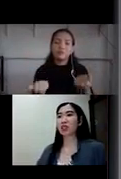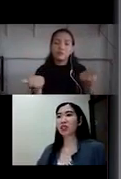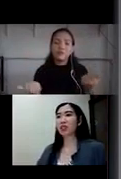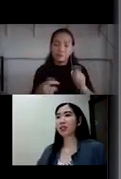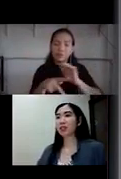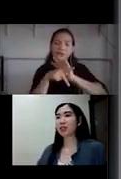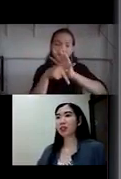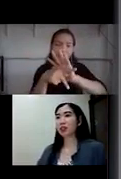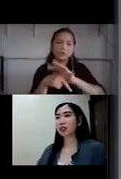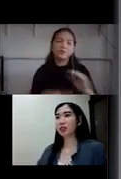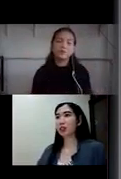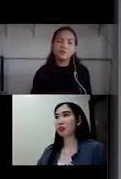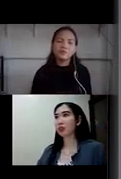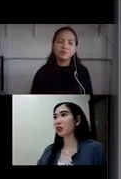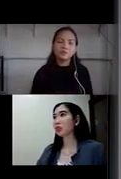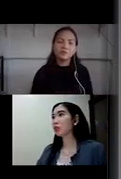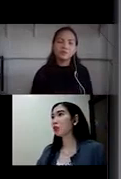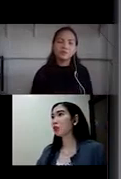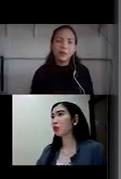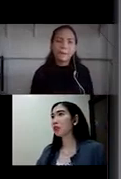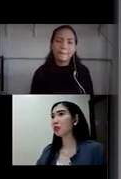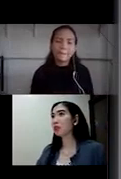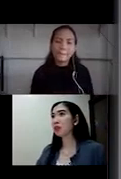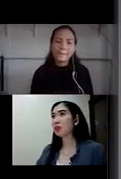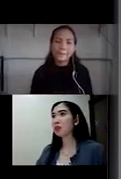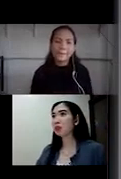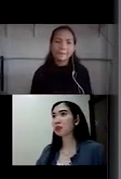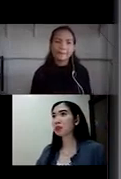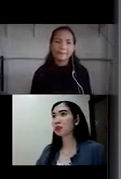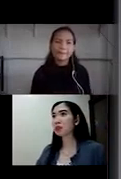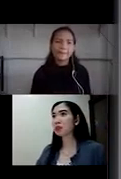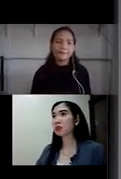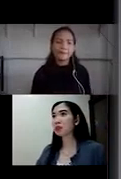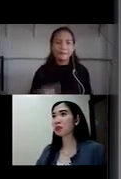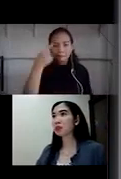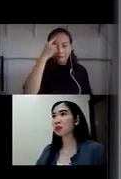presentation. Okay. So for the Google